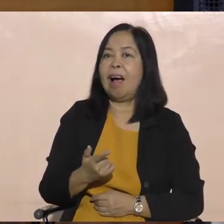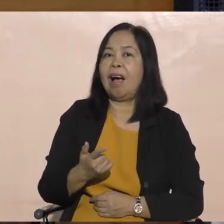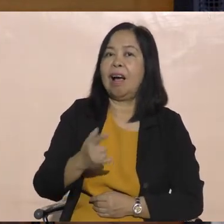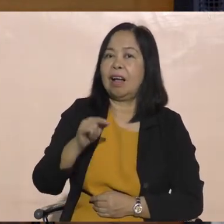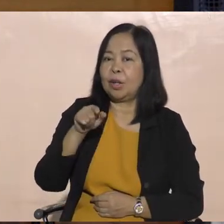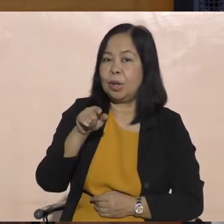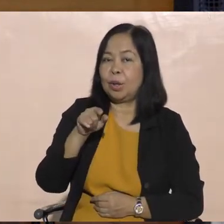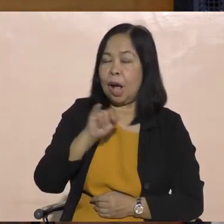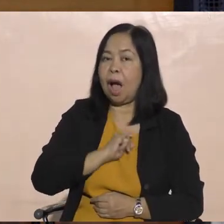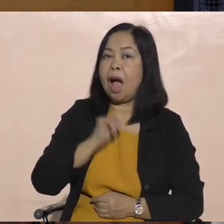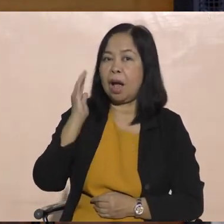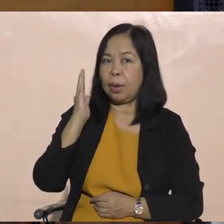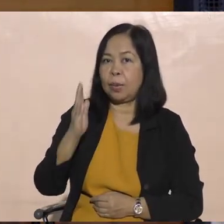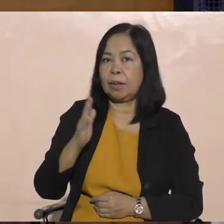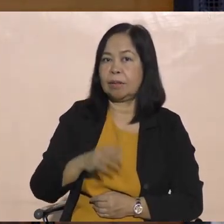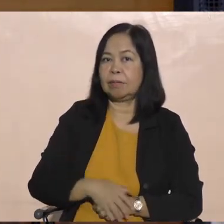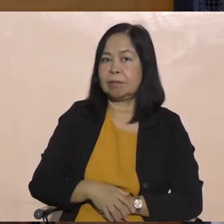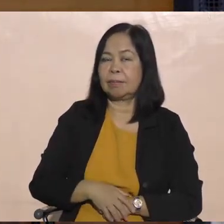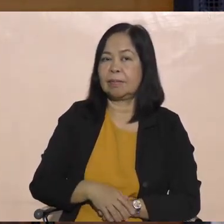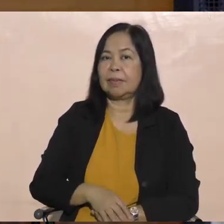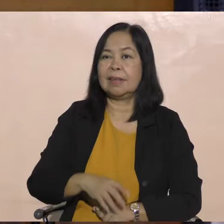na to mga kaigsunan that one of the